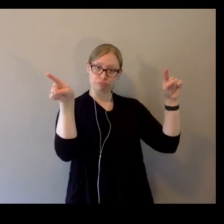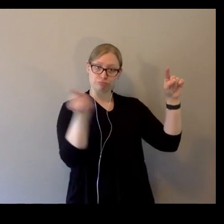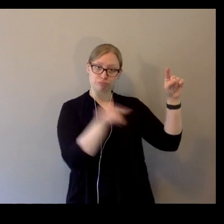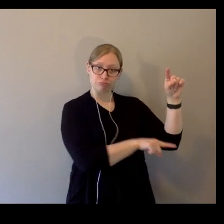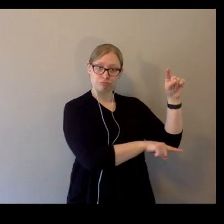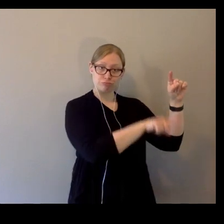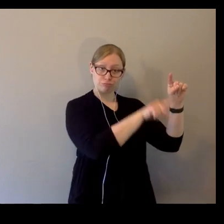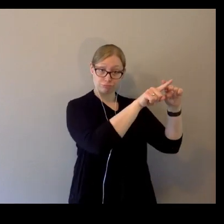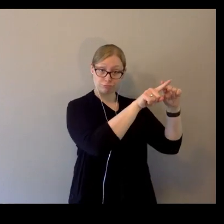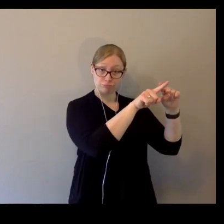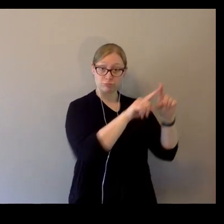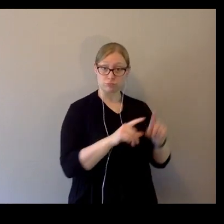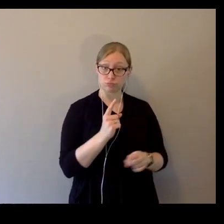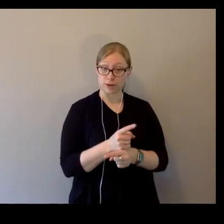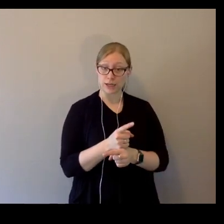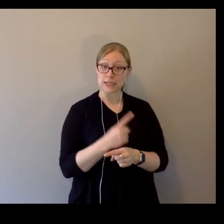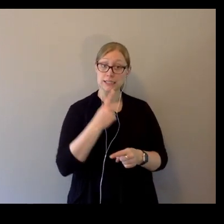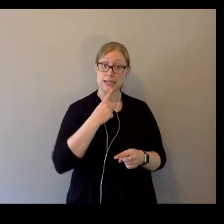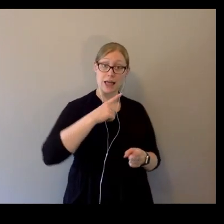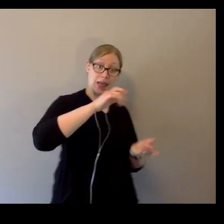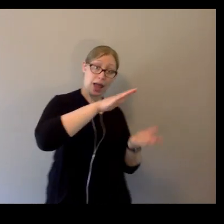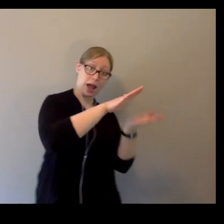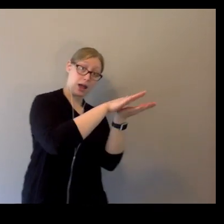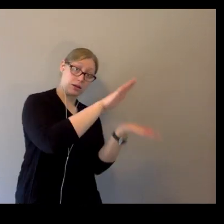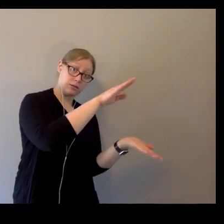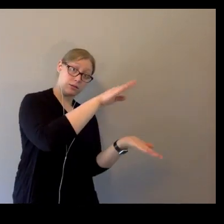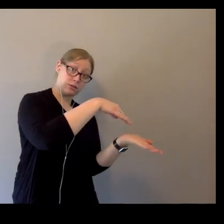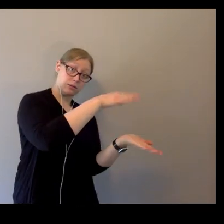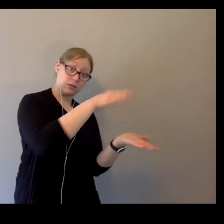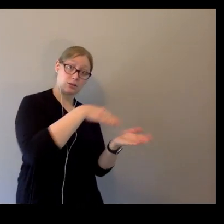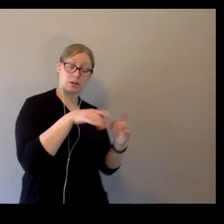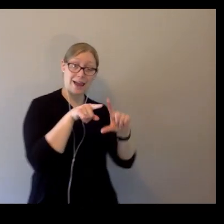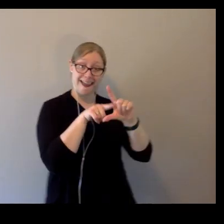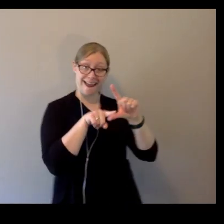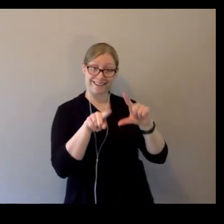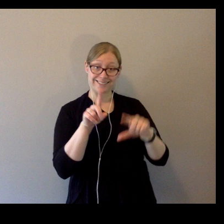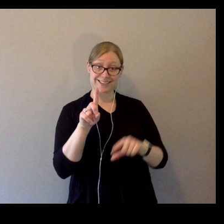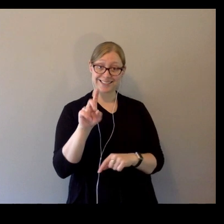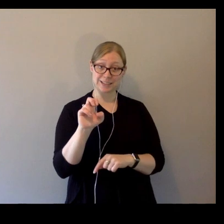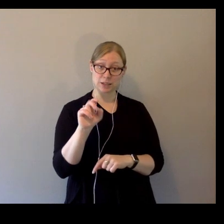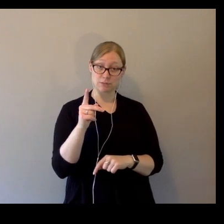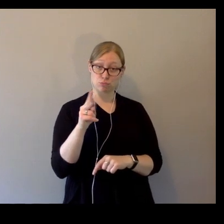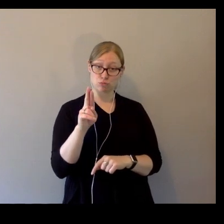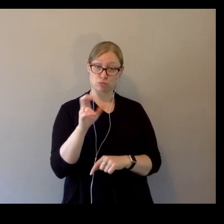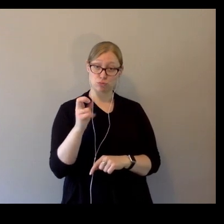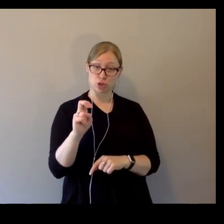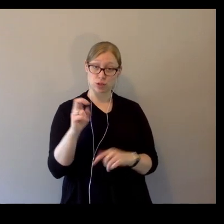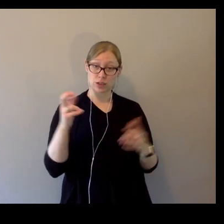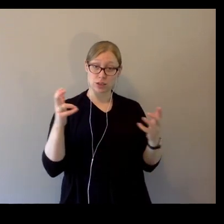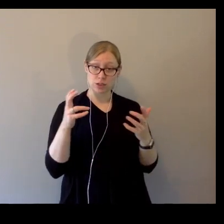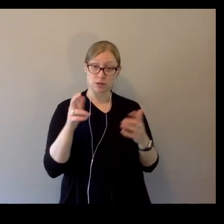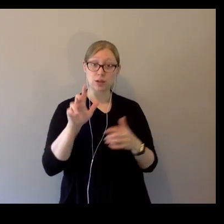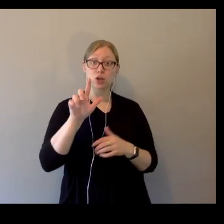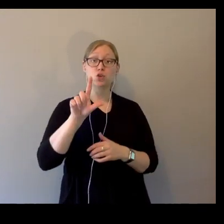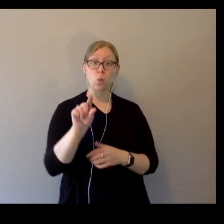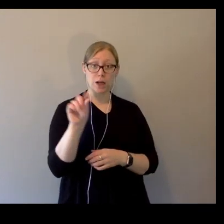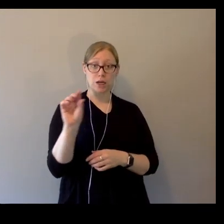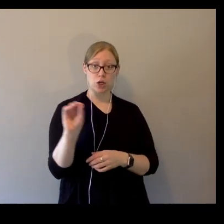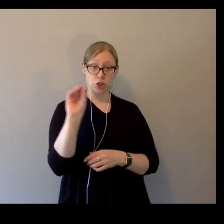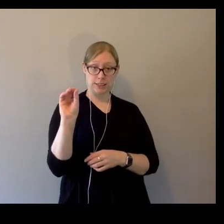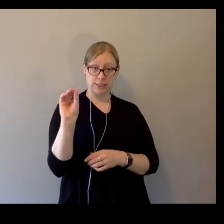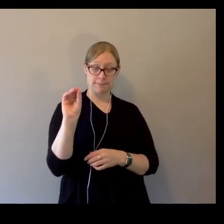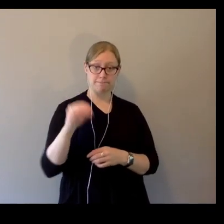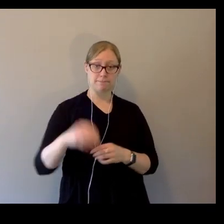And it says the angle of depression is 20 degrees. So the angle that they're looking down, this would be 20